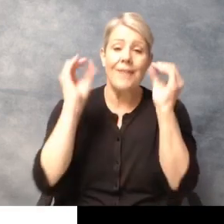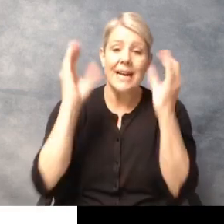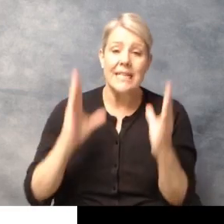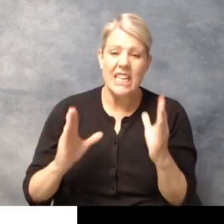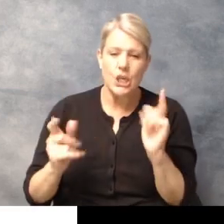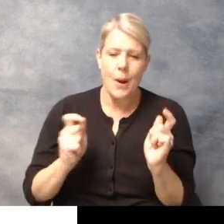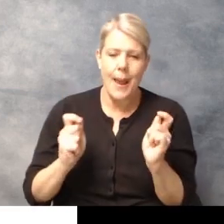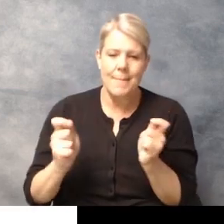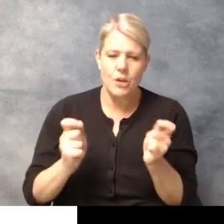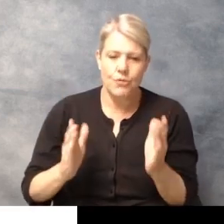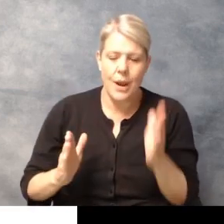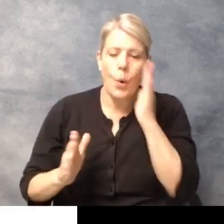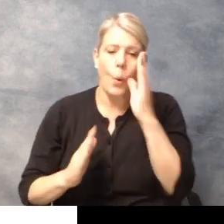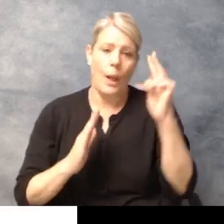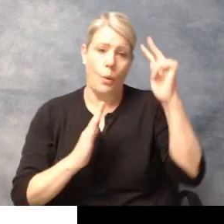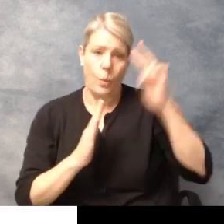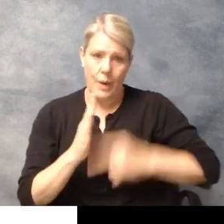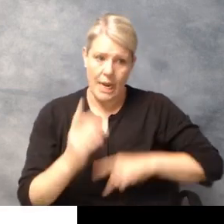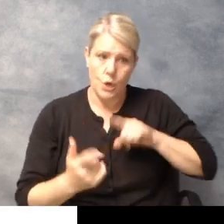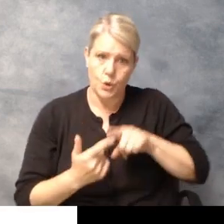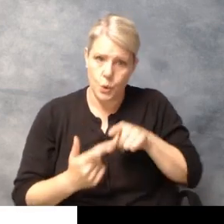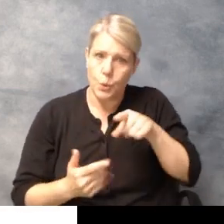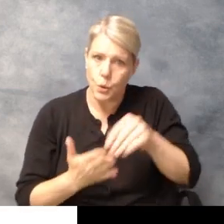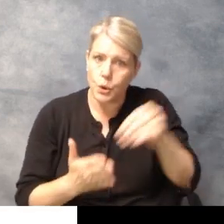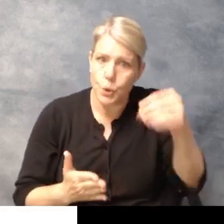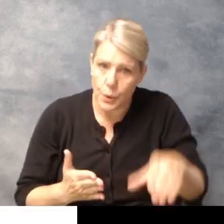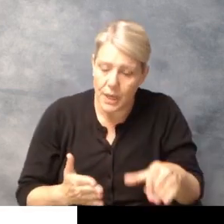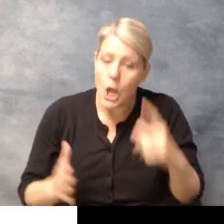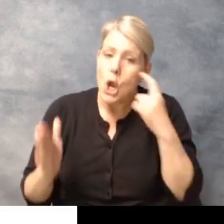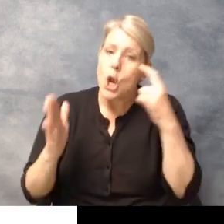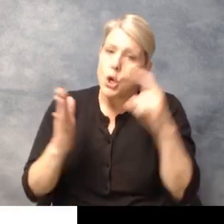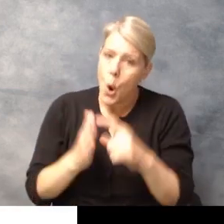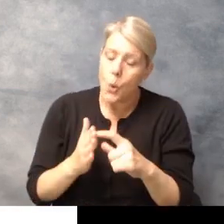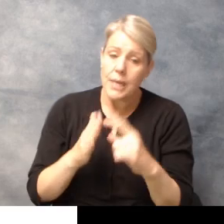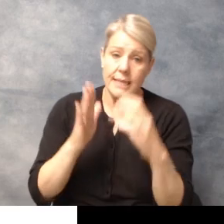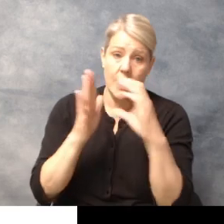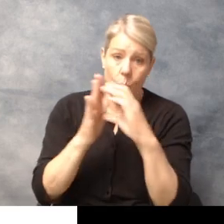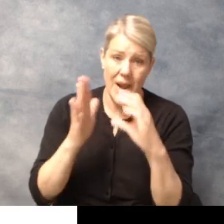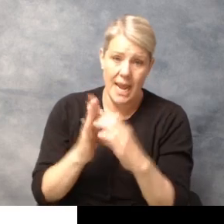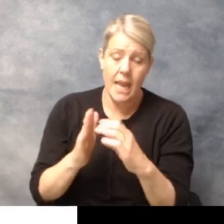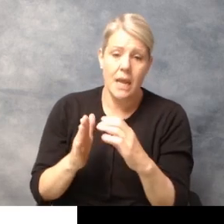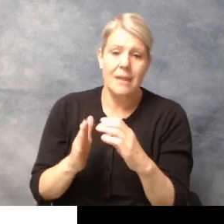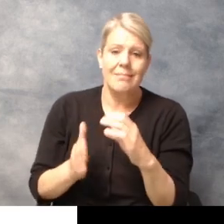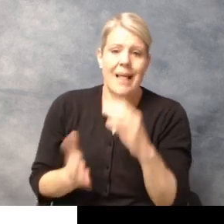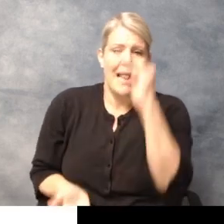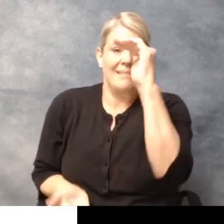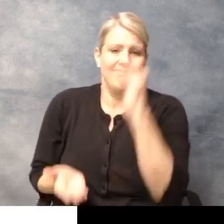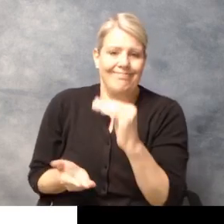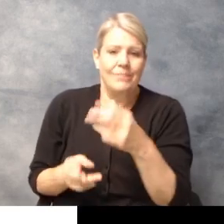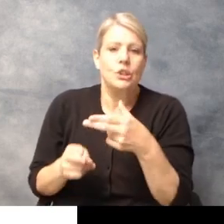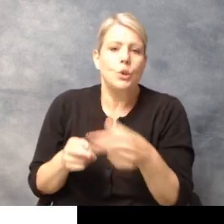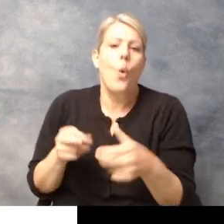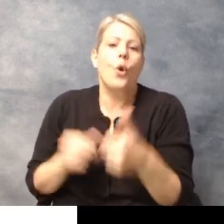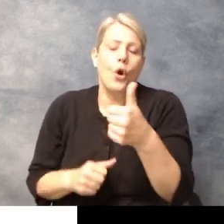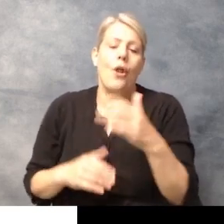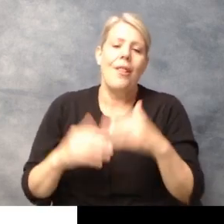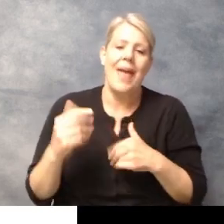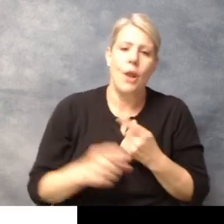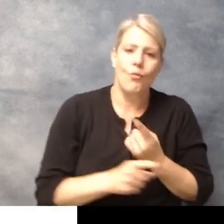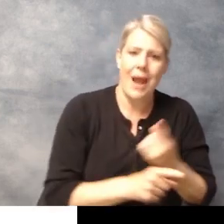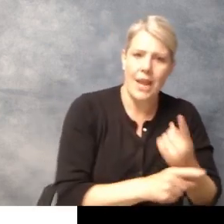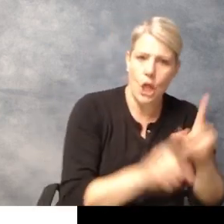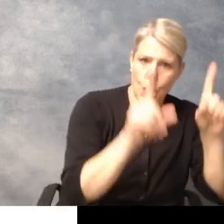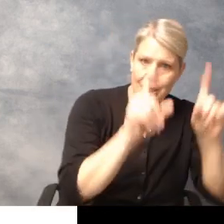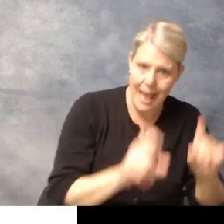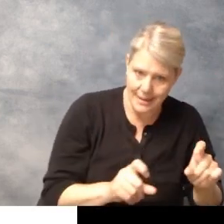certified teacher administrating the test. Notice the reading passage is shorter than what is provided on the regular state assessment.